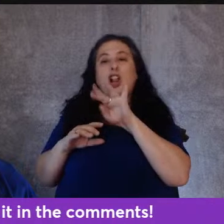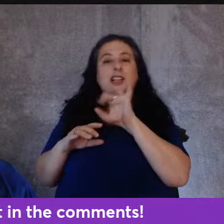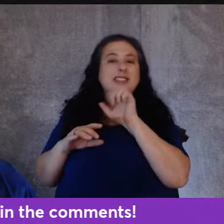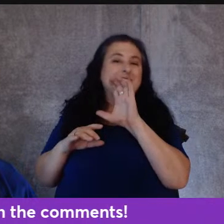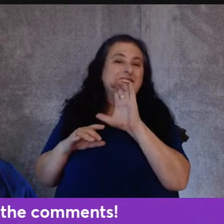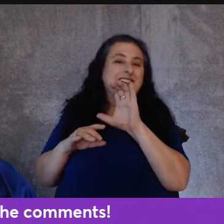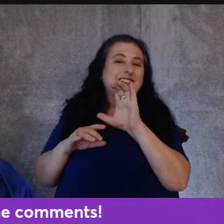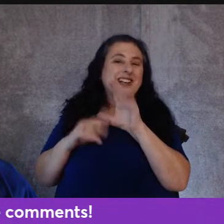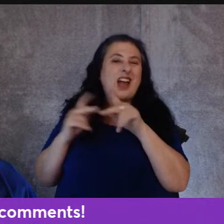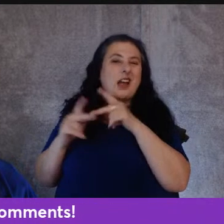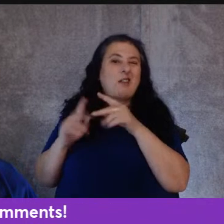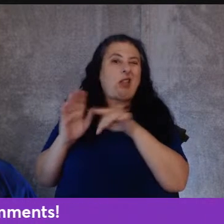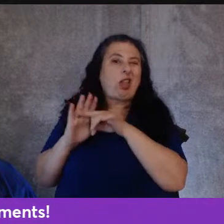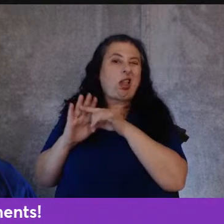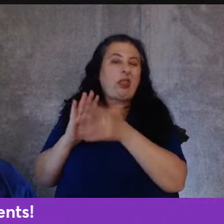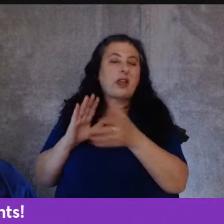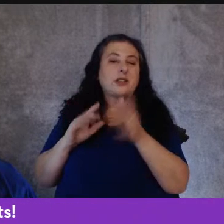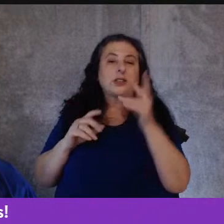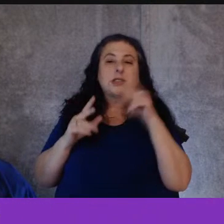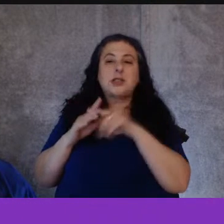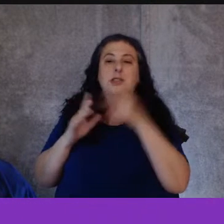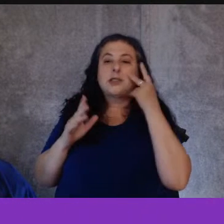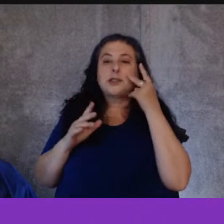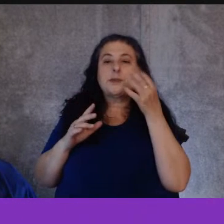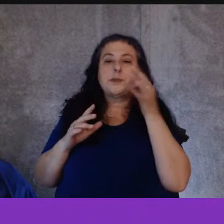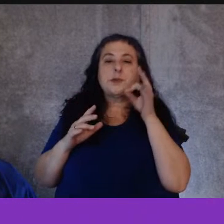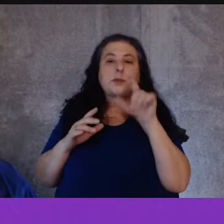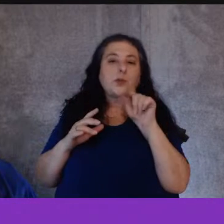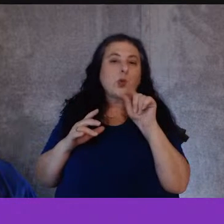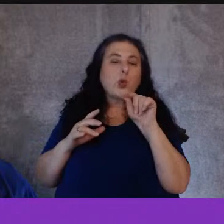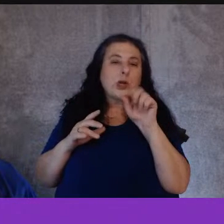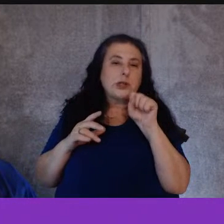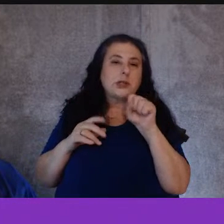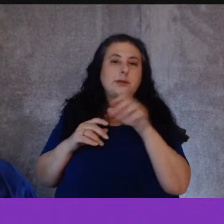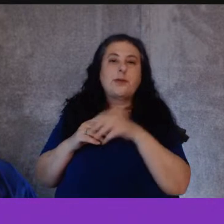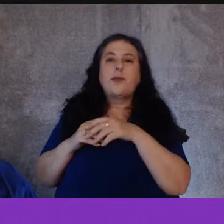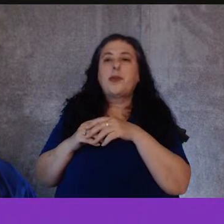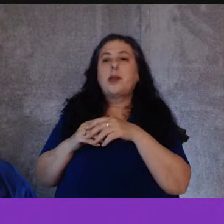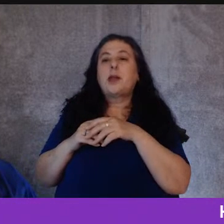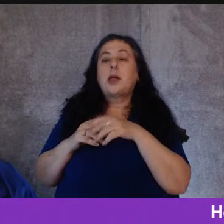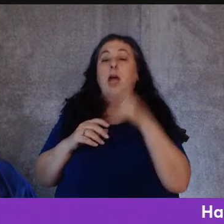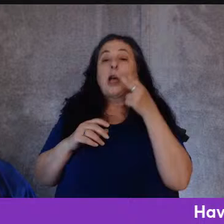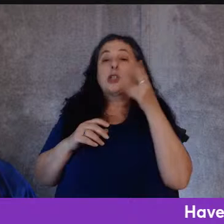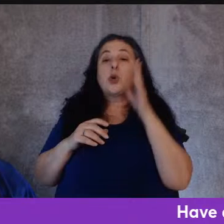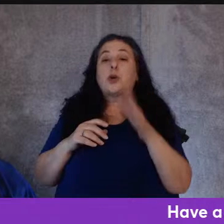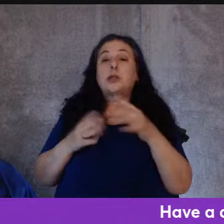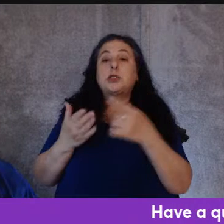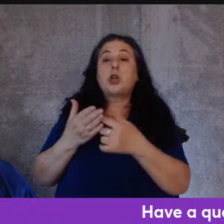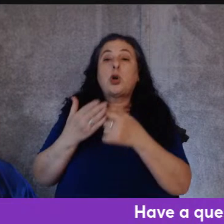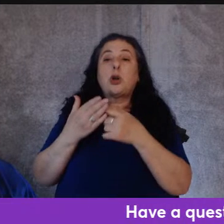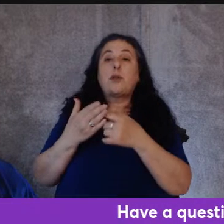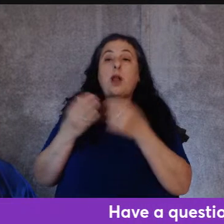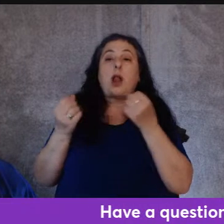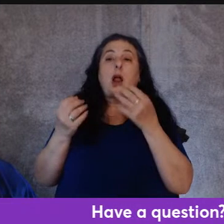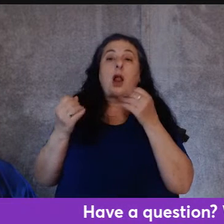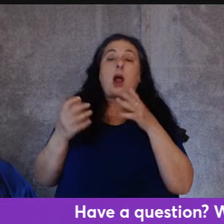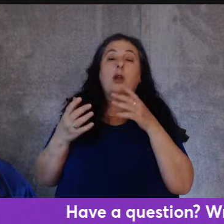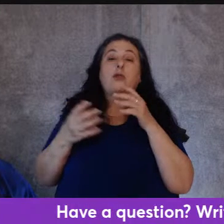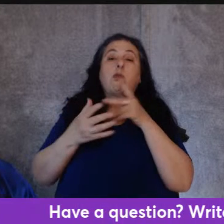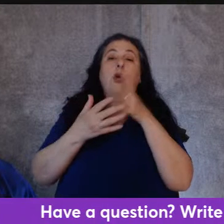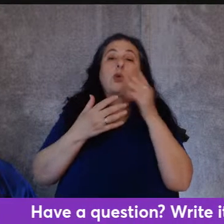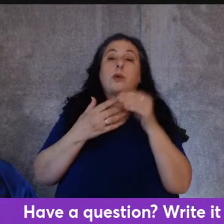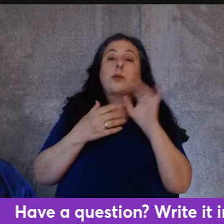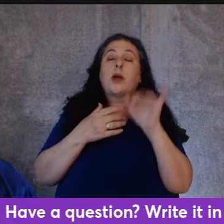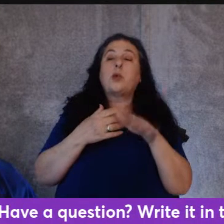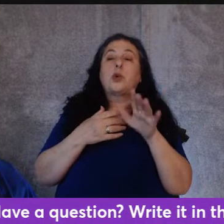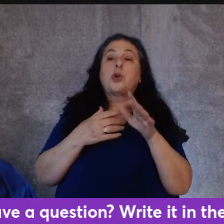of things that you start to see in the 1920s. Historians talk about, a lot of programs that